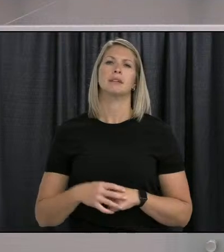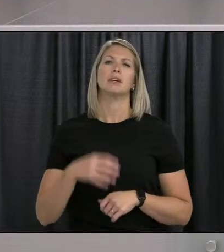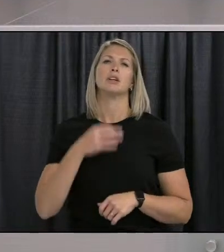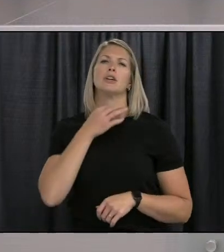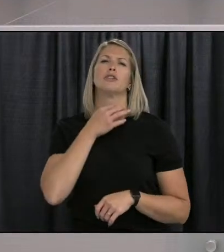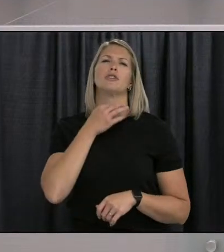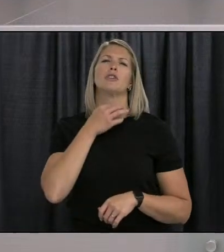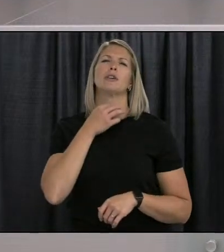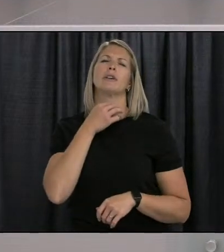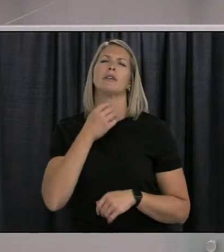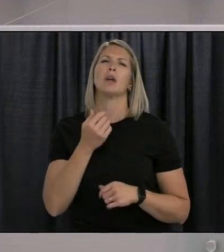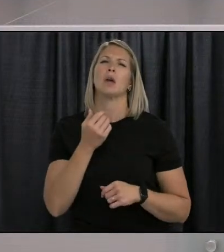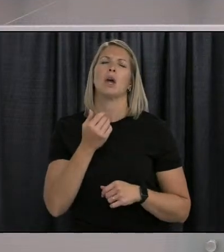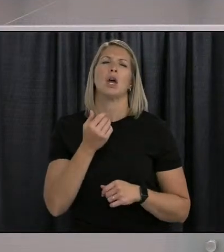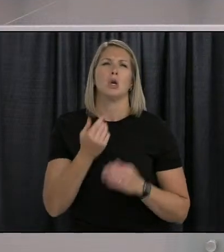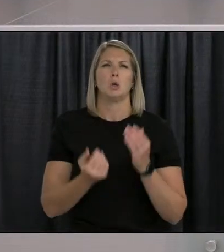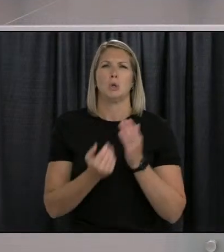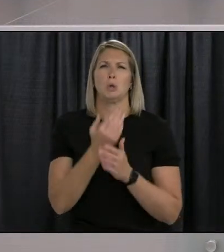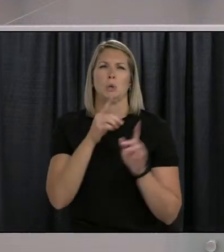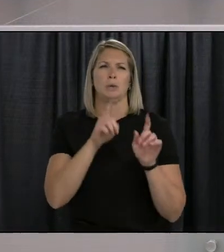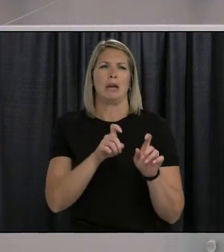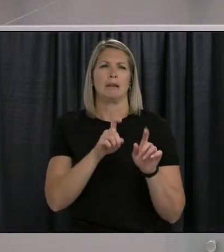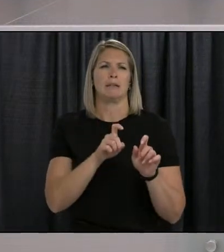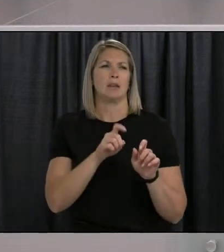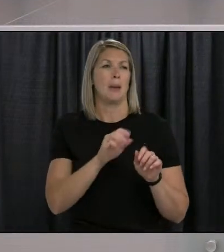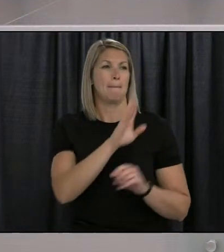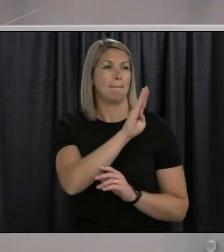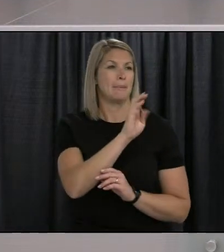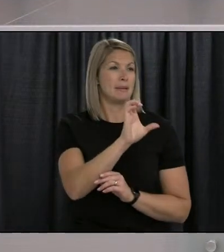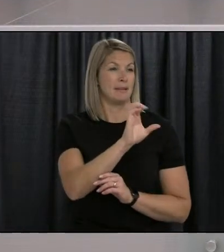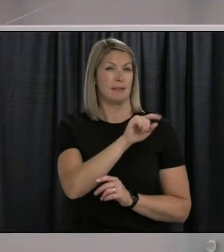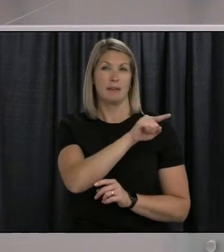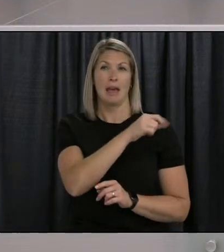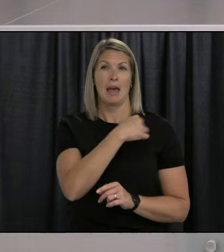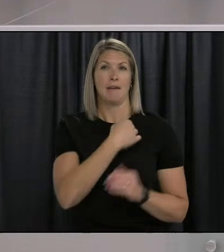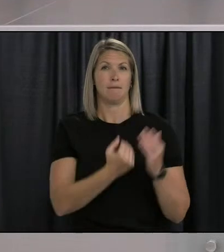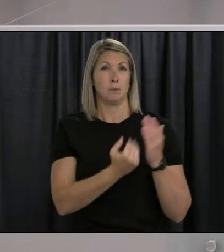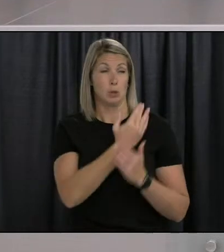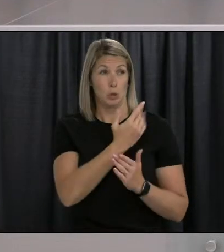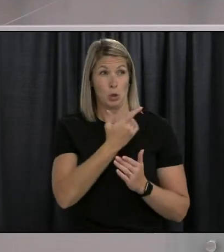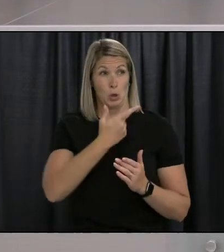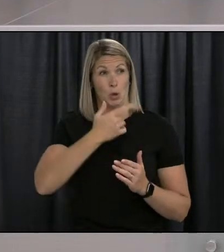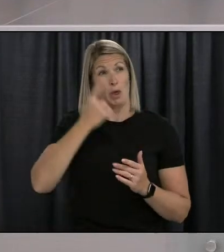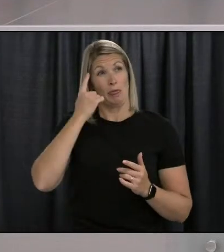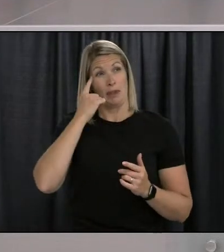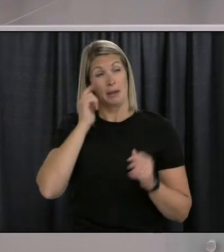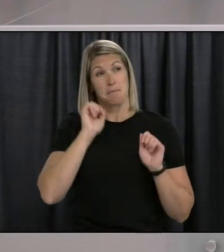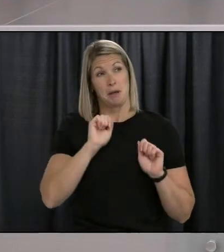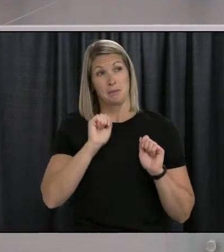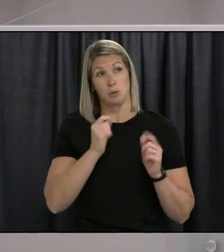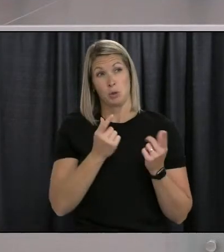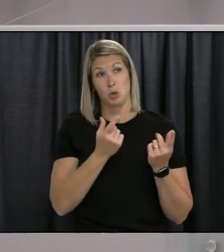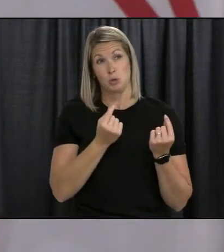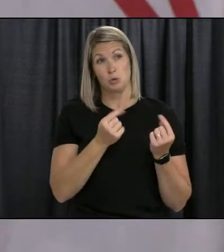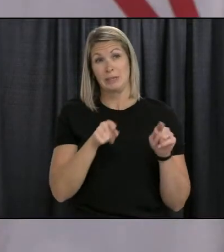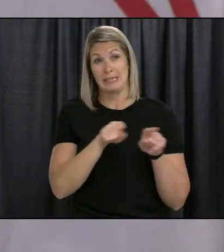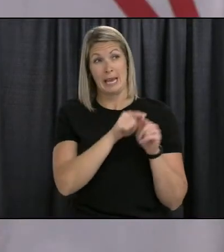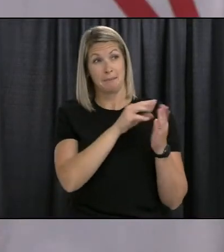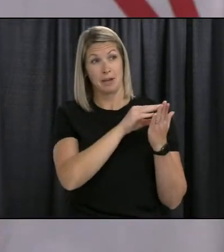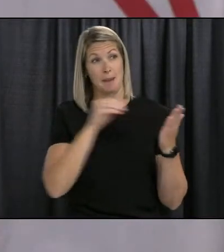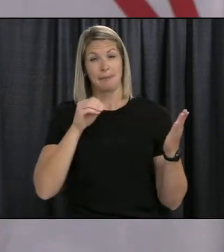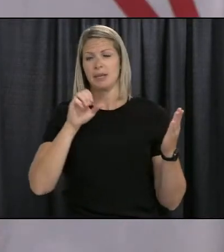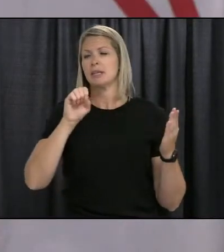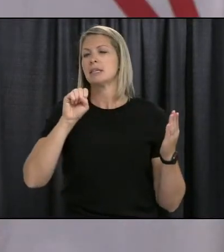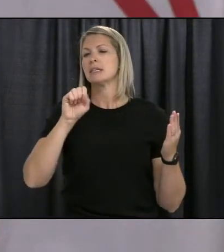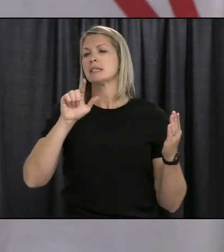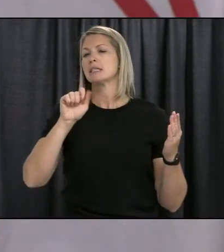used in BC. Wondering if we're looking at going in that direction as well for testing. The saliva test, the test that BC is